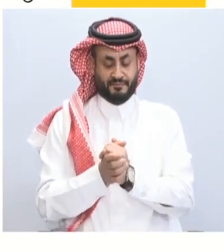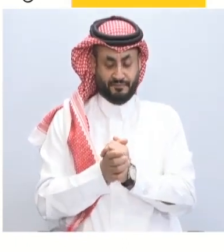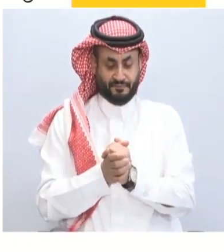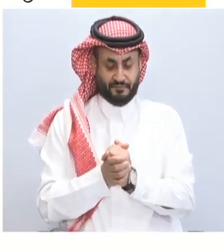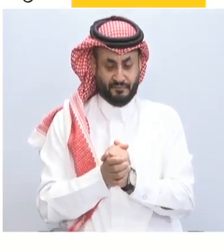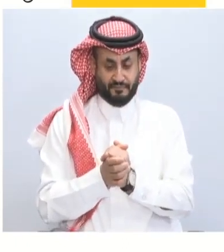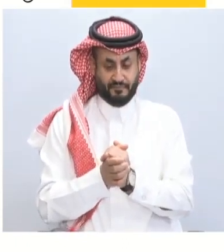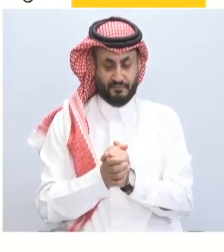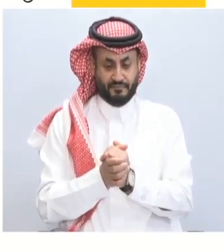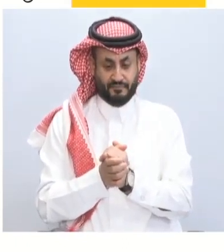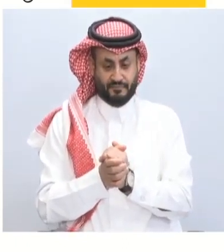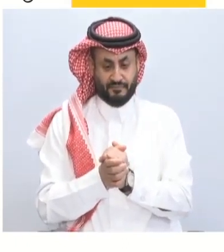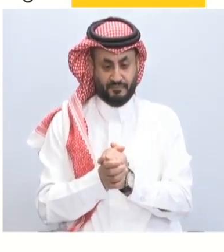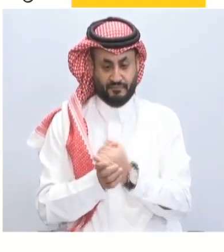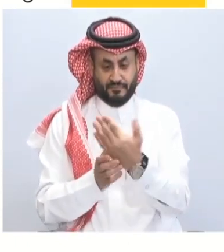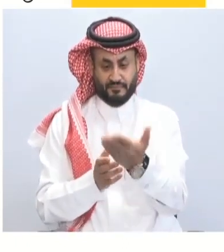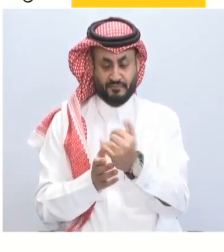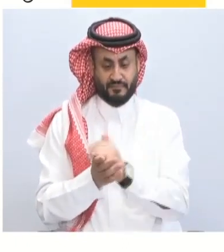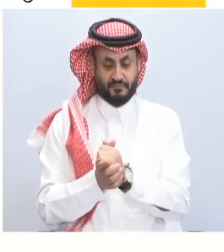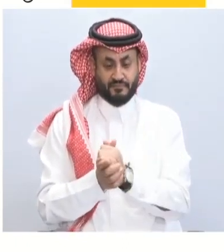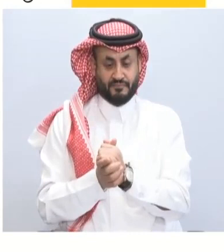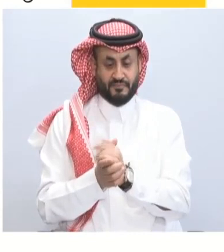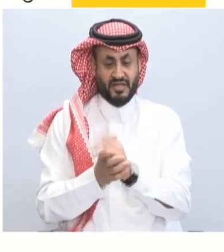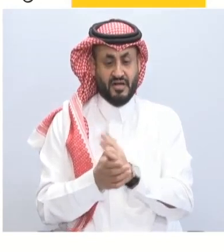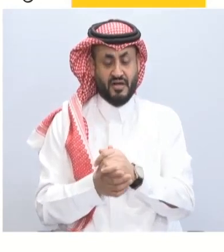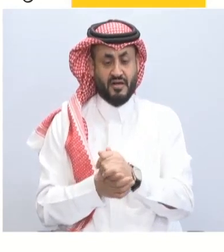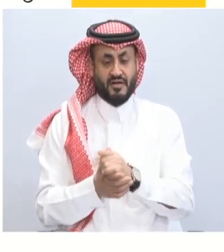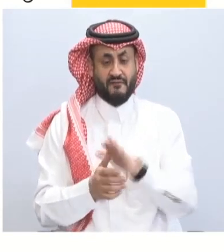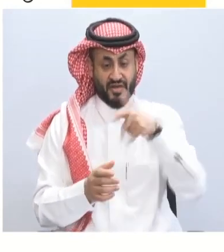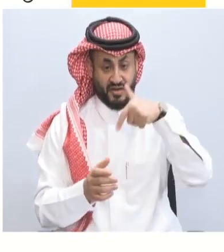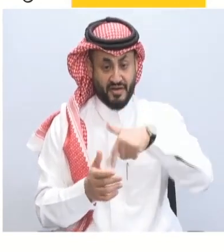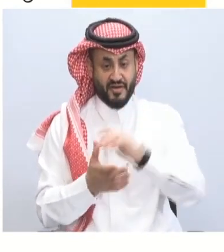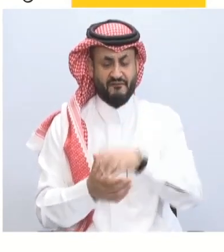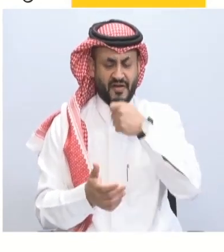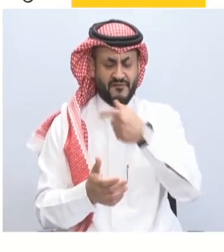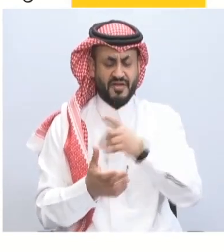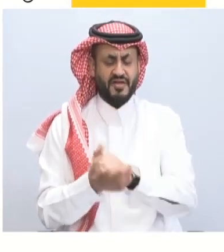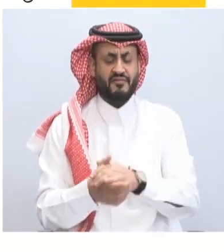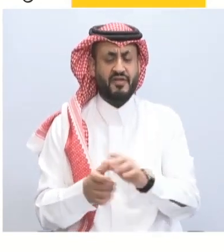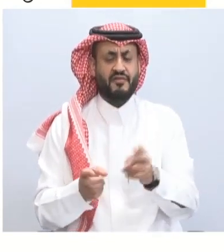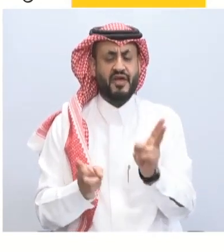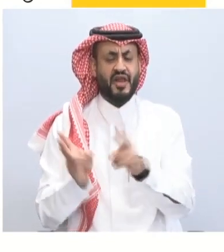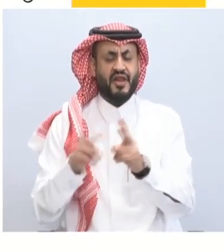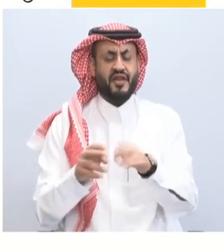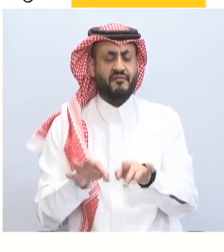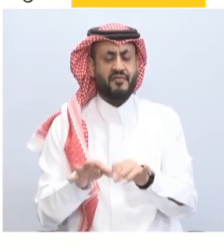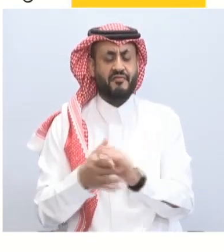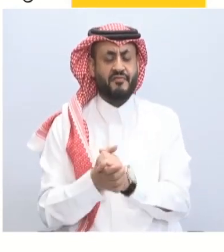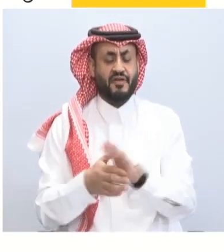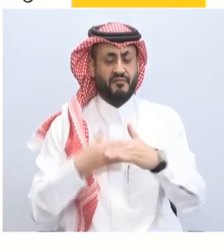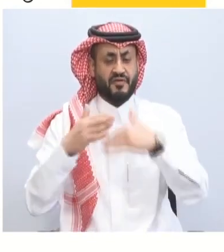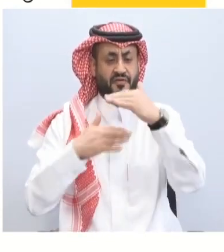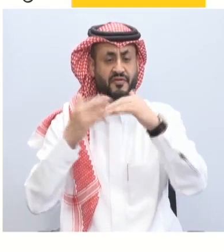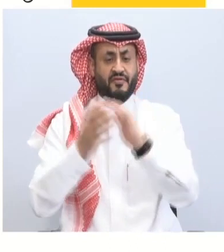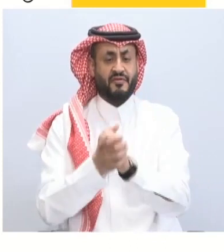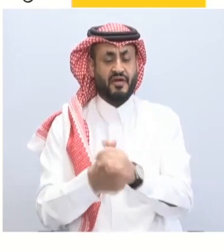here we can see that there is a need of speedy and high economical messaging has fostered the development and evolution